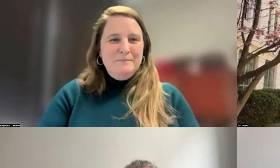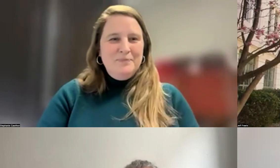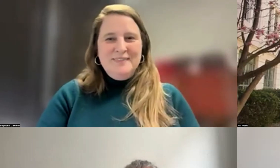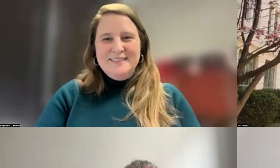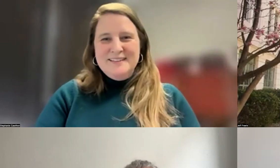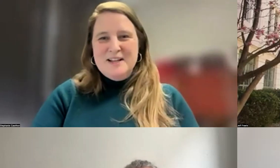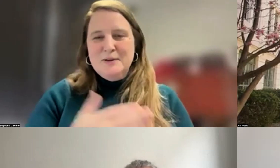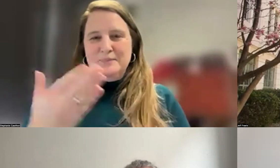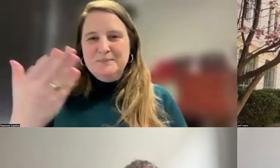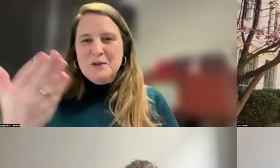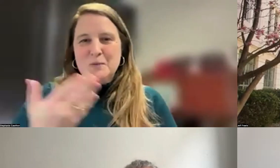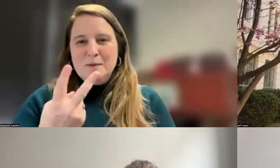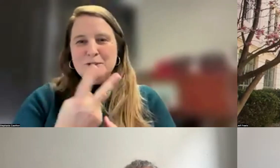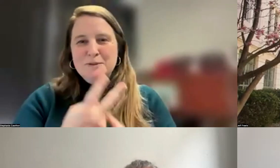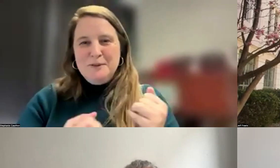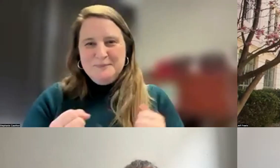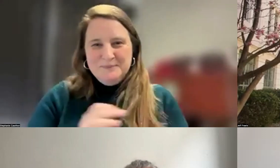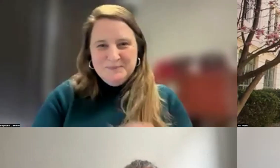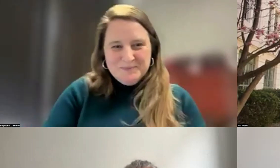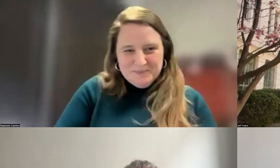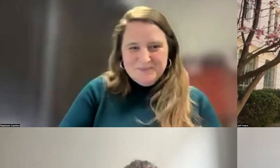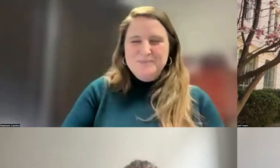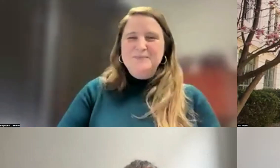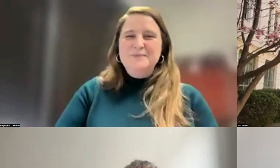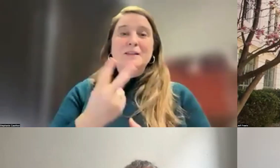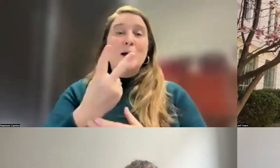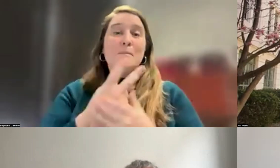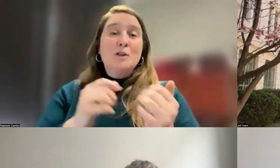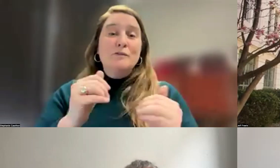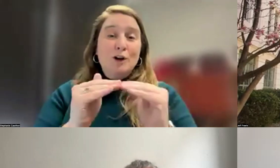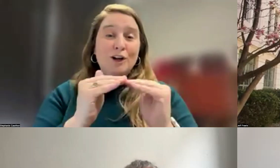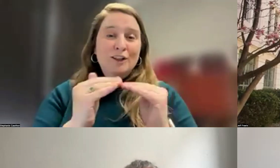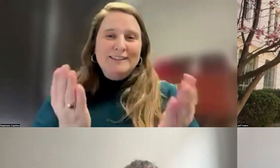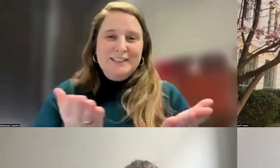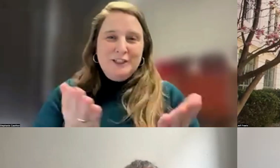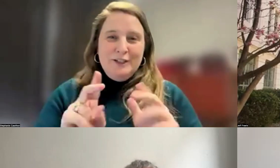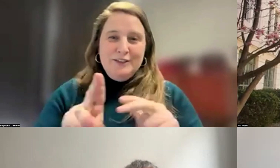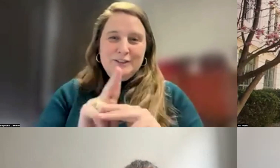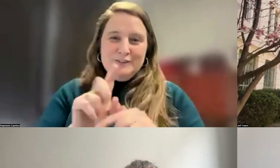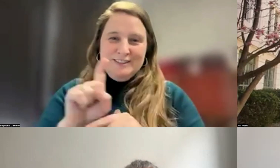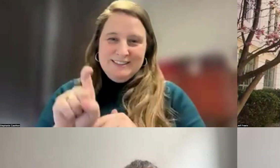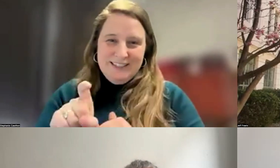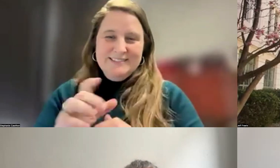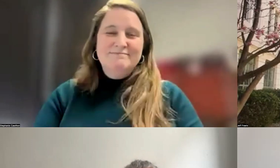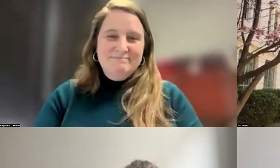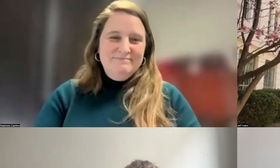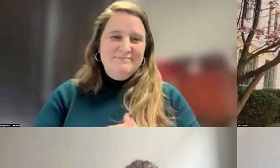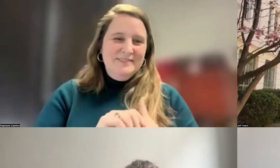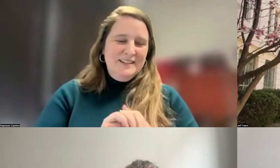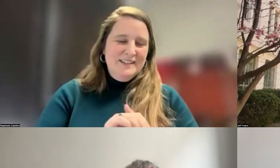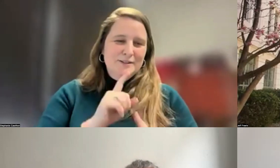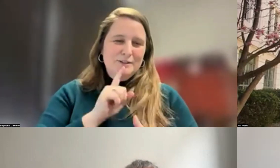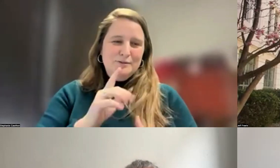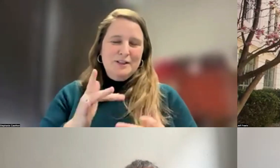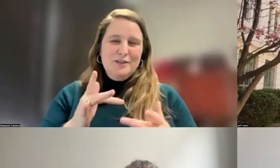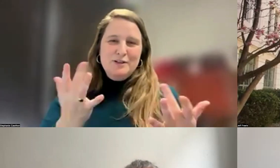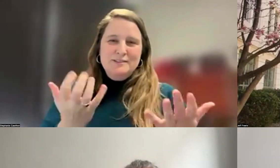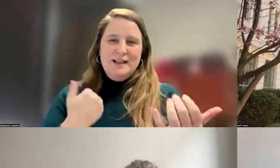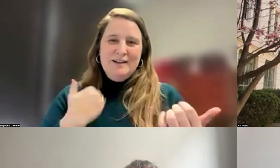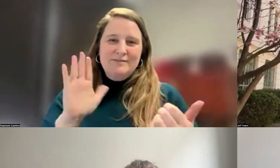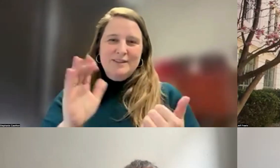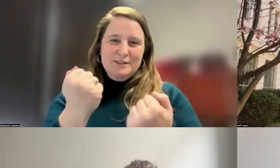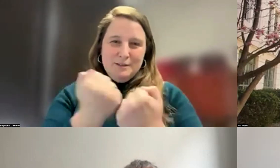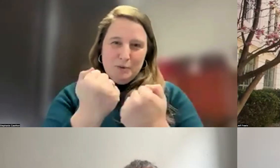us here. So I'm going to let him handle that as well. So, welcome to both of you. Thanks for joining me today. Both of these gentlemen, as I mentioned,